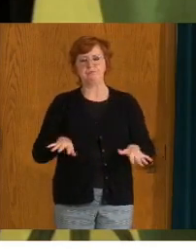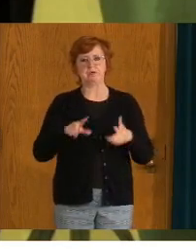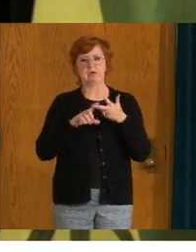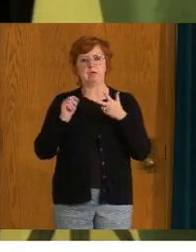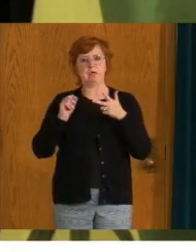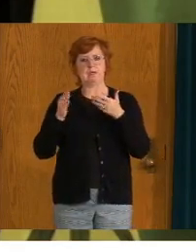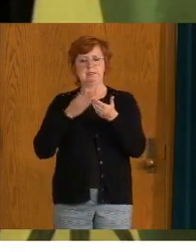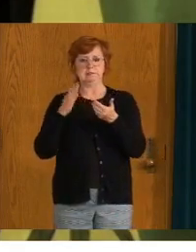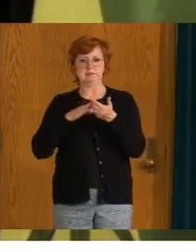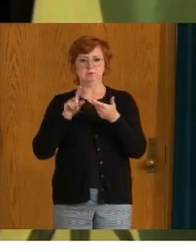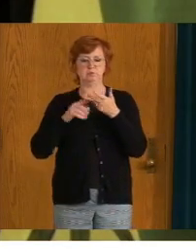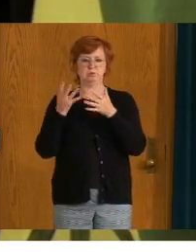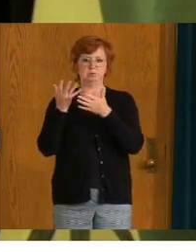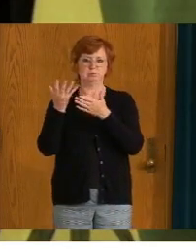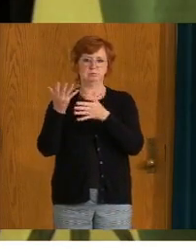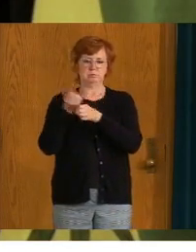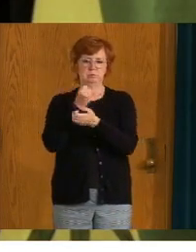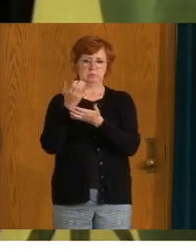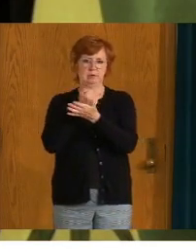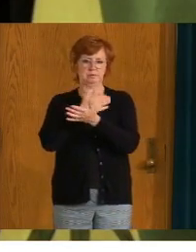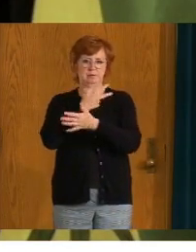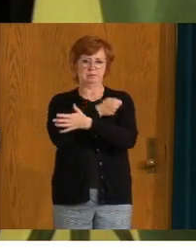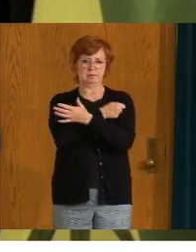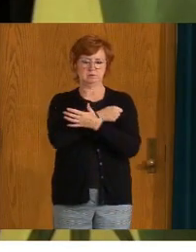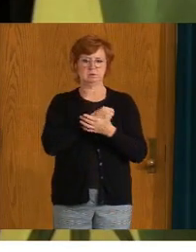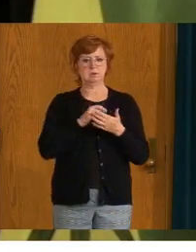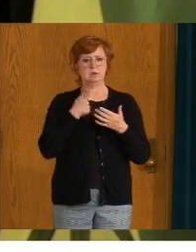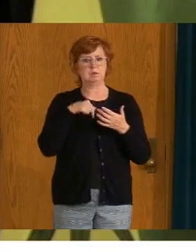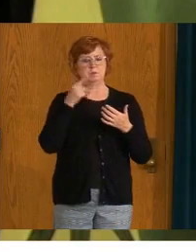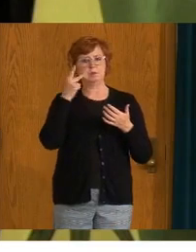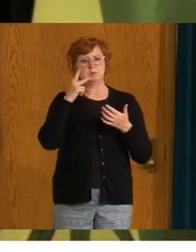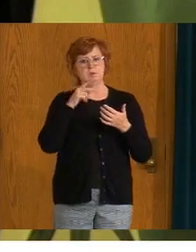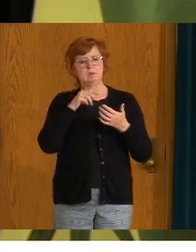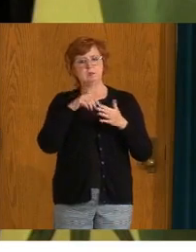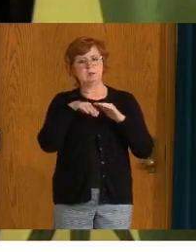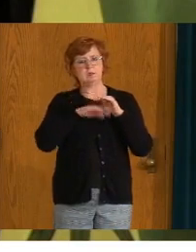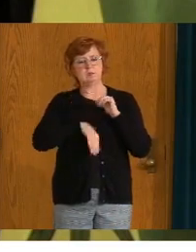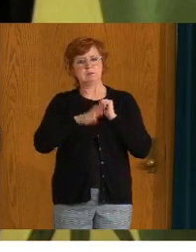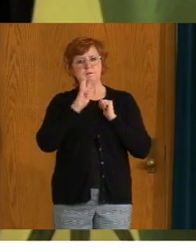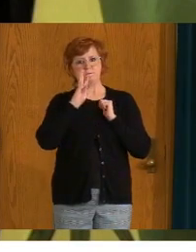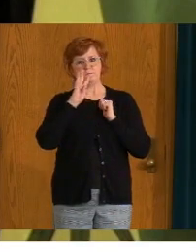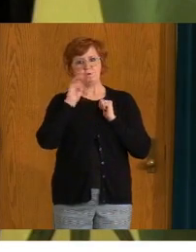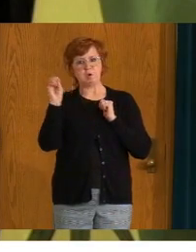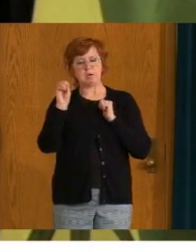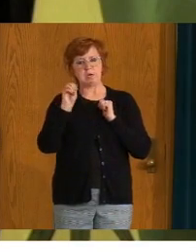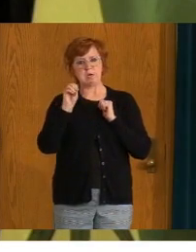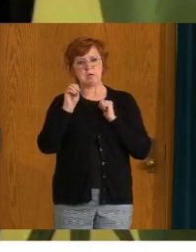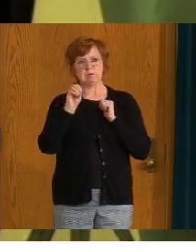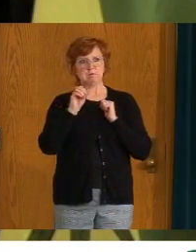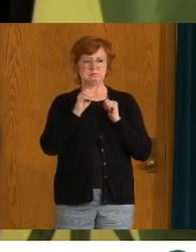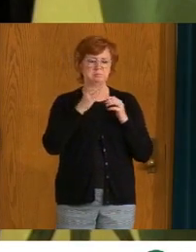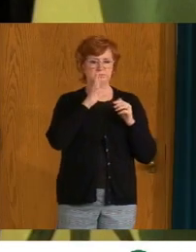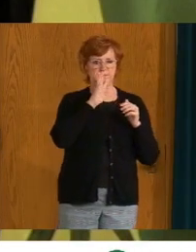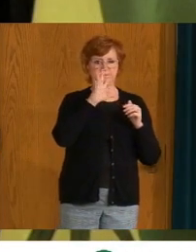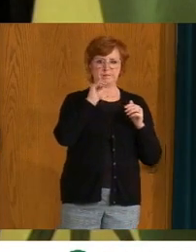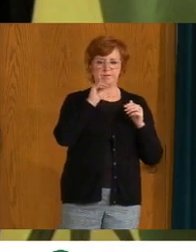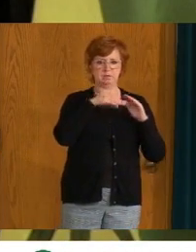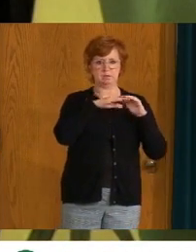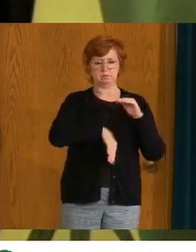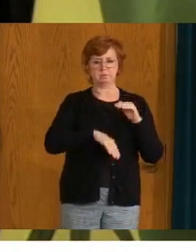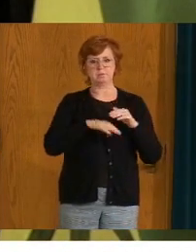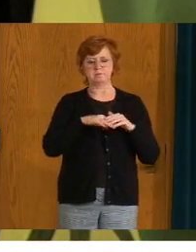look at the demographic that has a lower uptake in the 40 and under, maybe even 50 and under, but 40 and under.